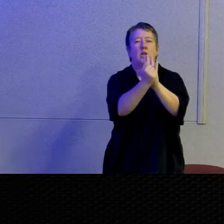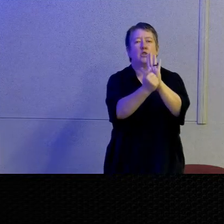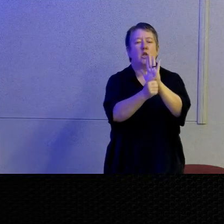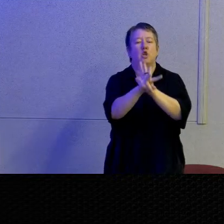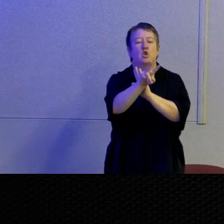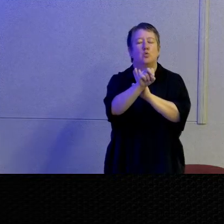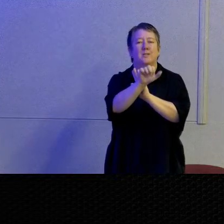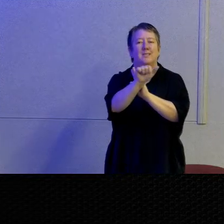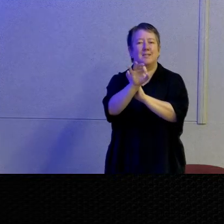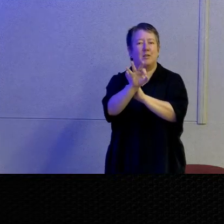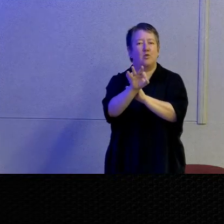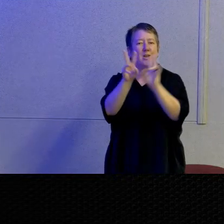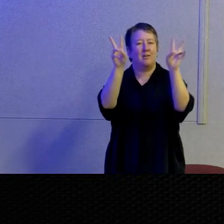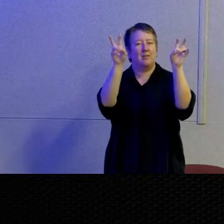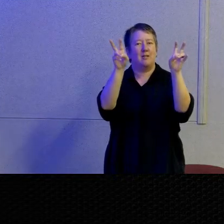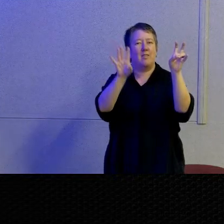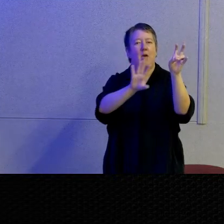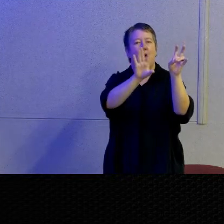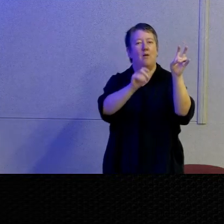Africa we want?